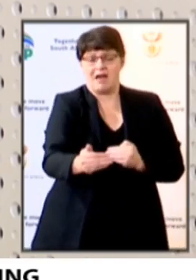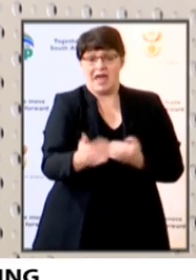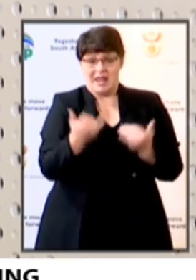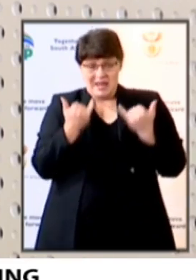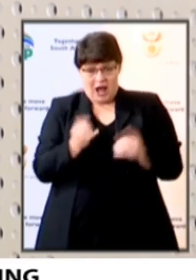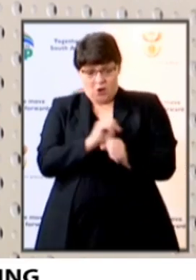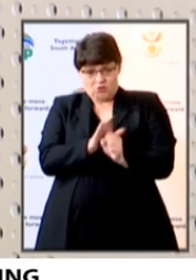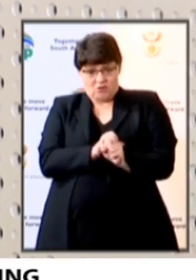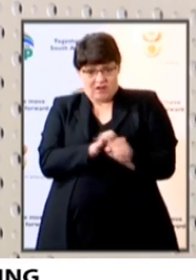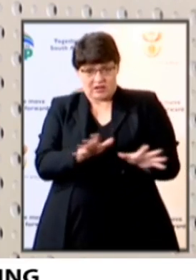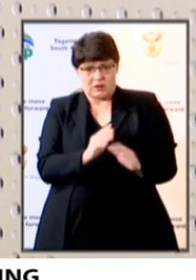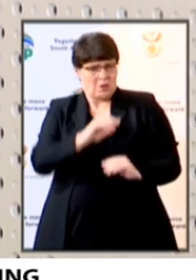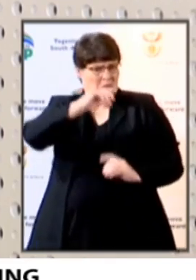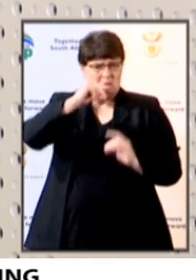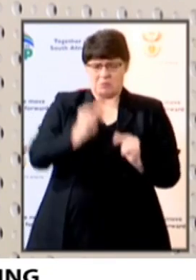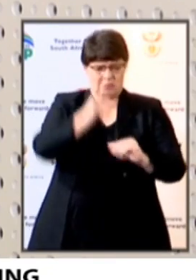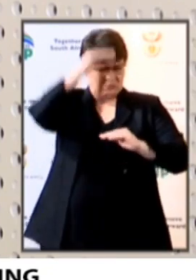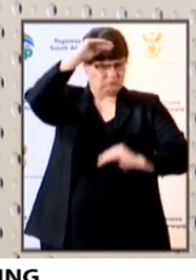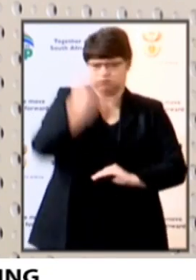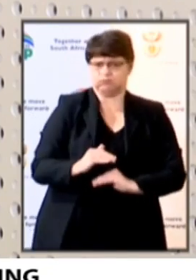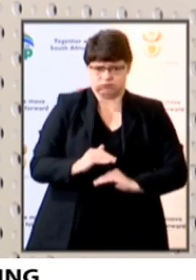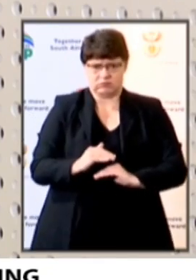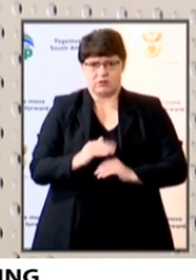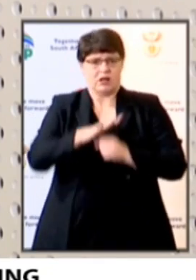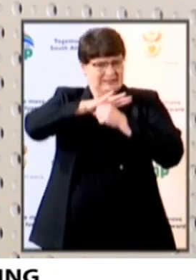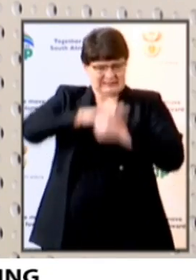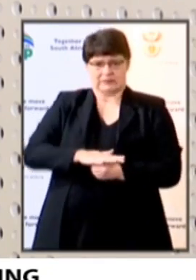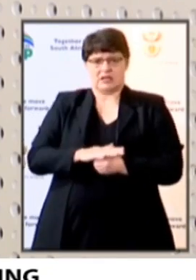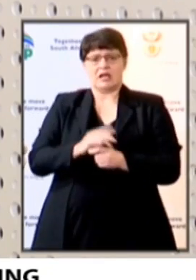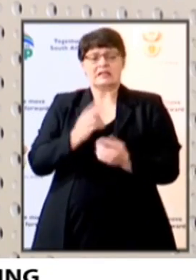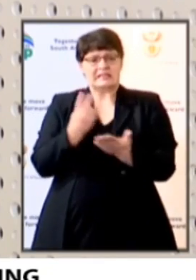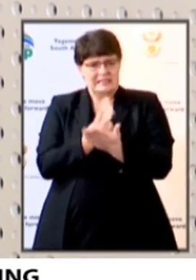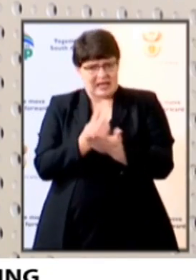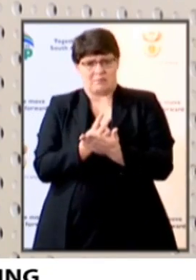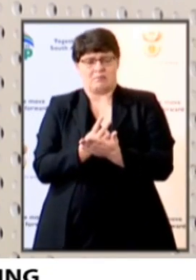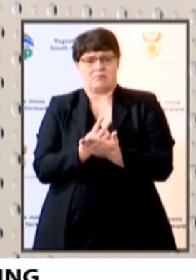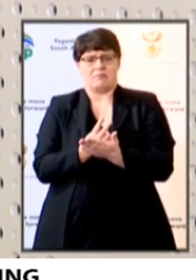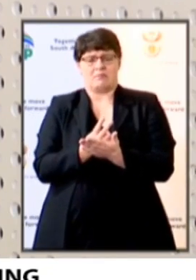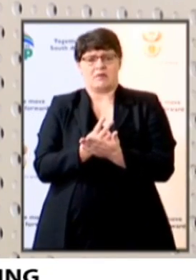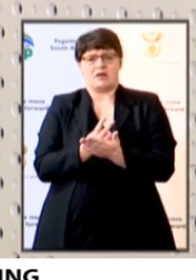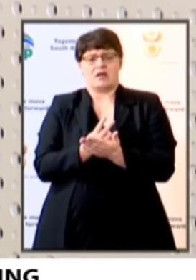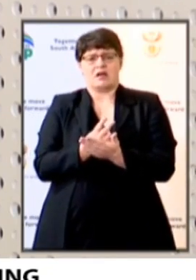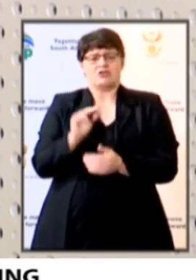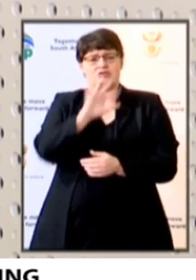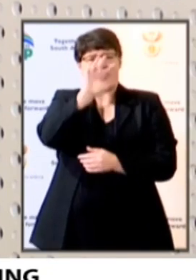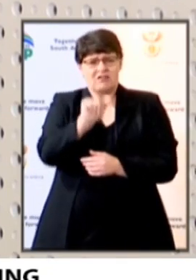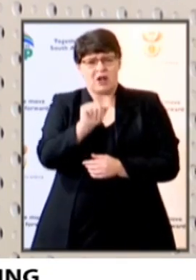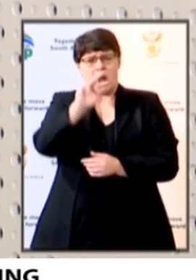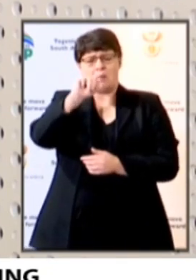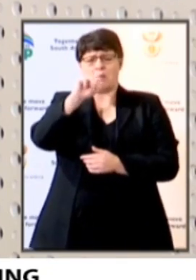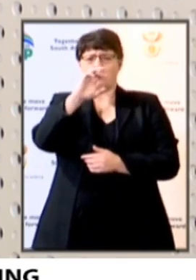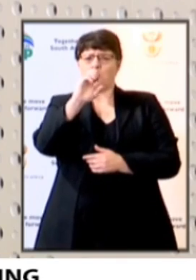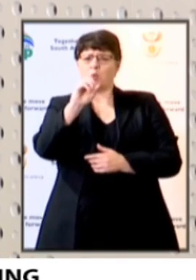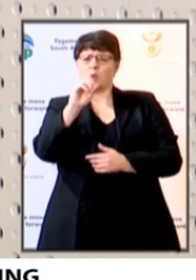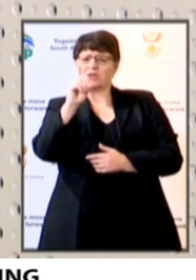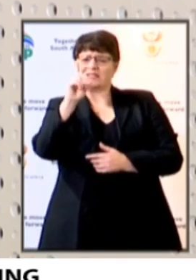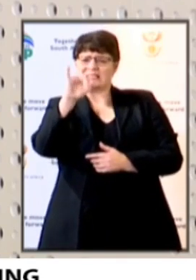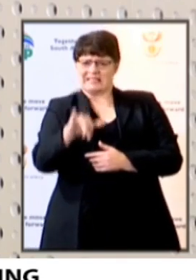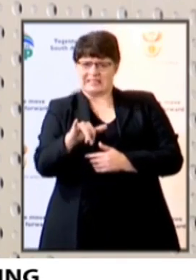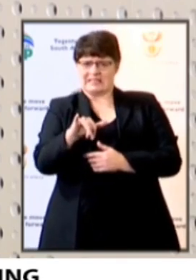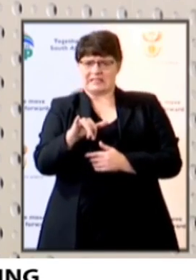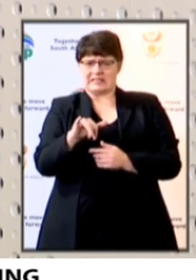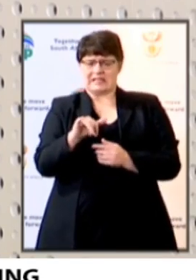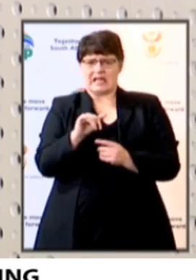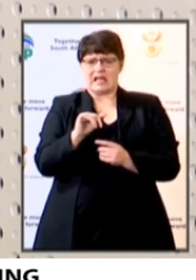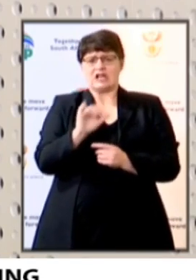South Africa was already in a weak economic position. We were downgraded, and then we have this.